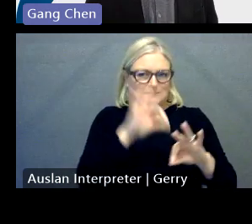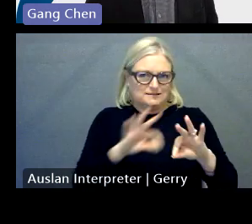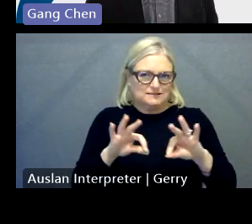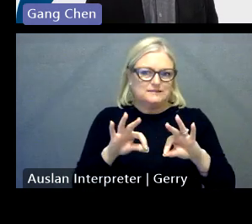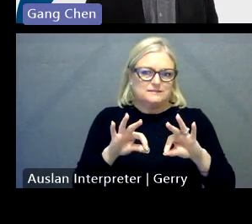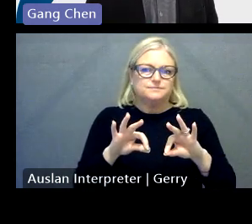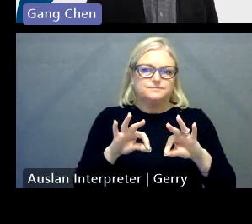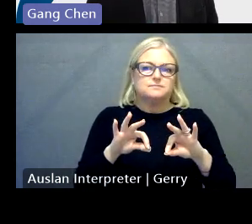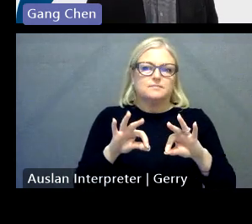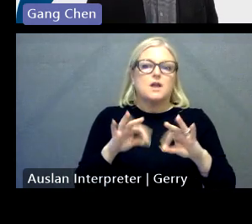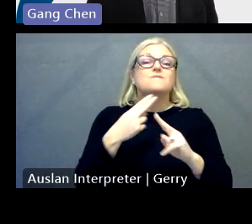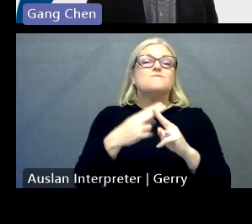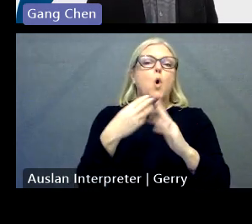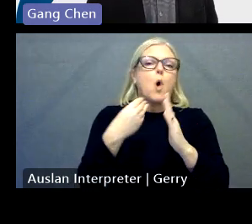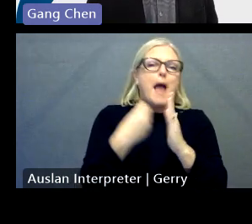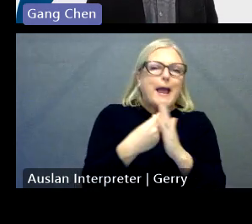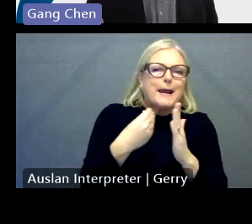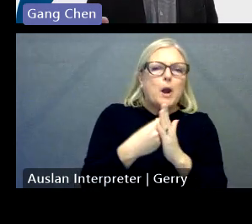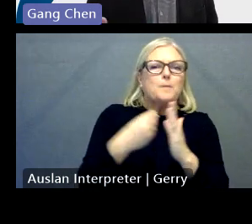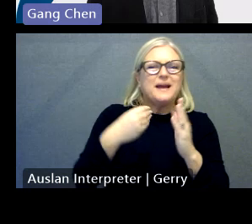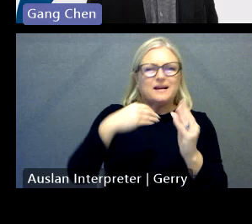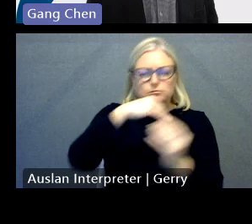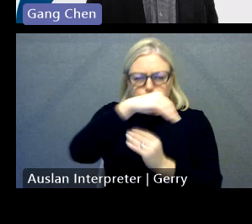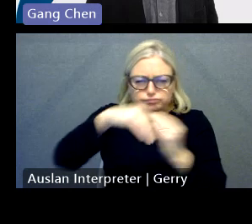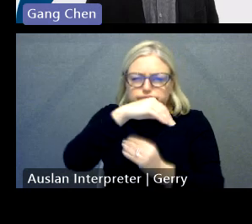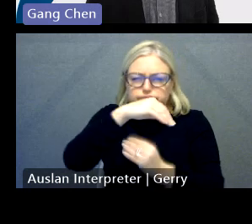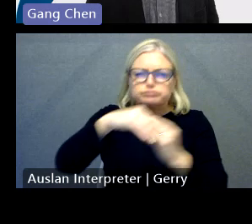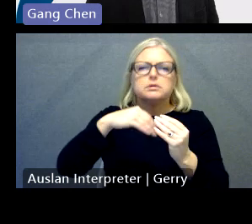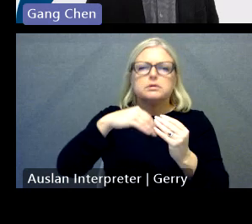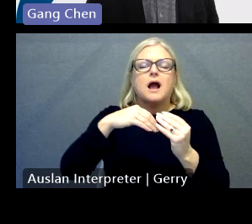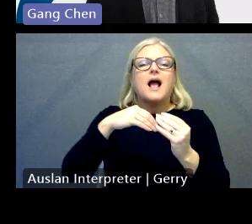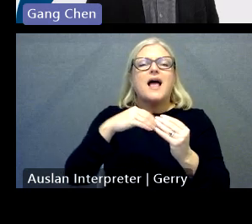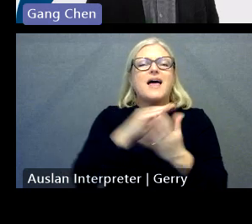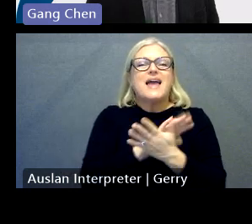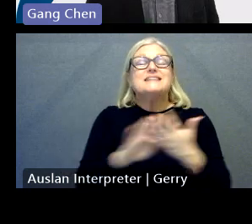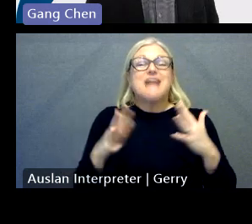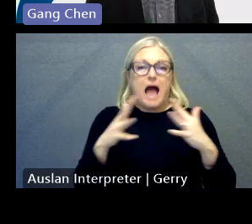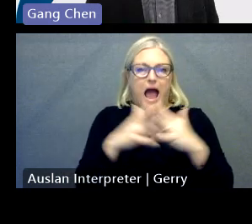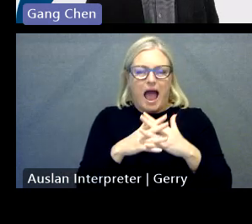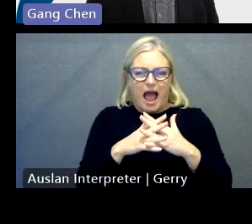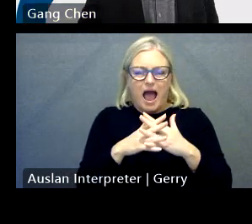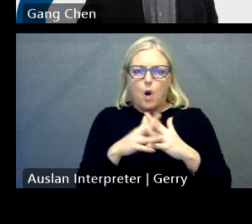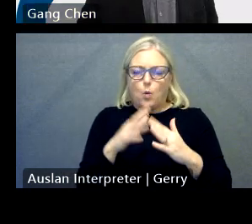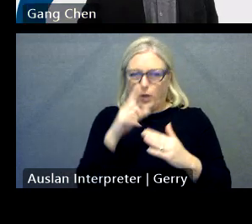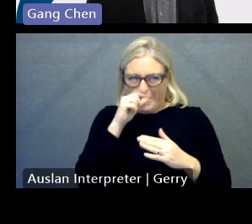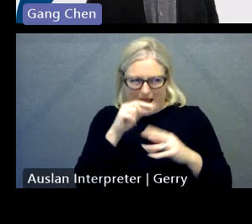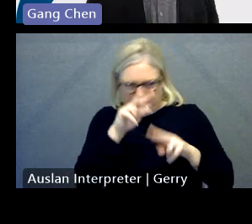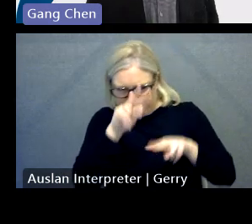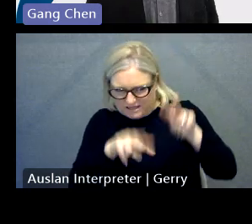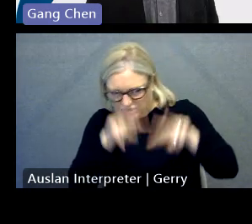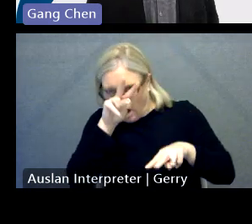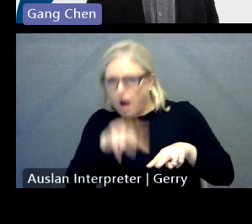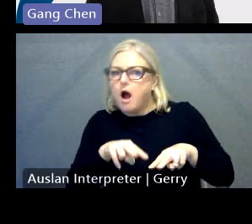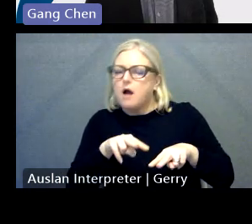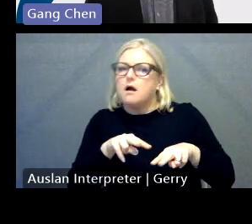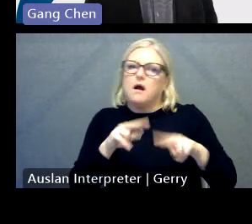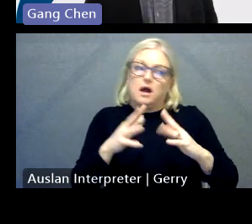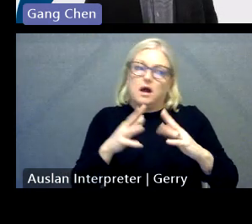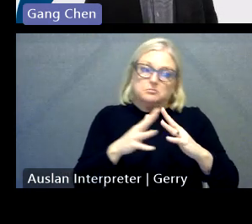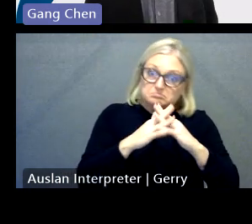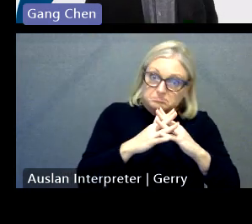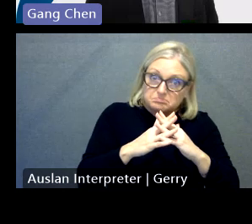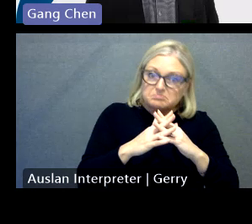economic literature to understand the value respondents place on health, on well-being. Now I think it will be